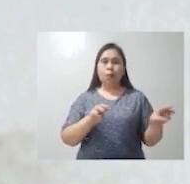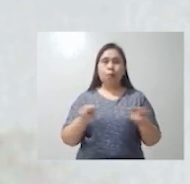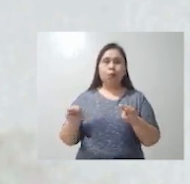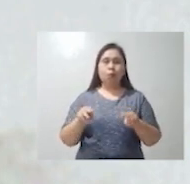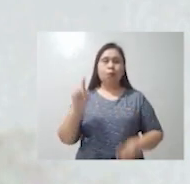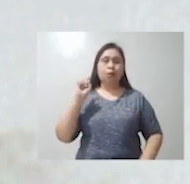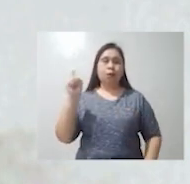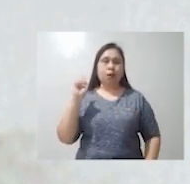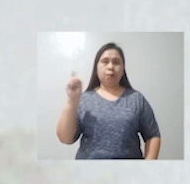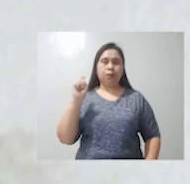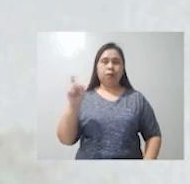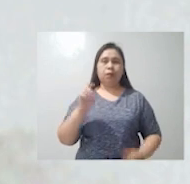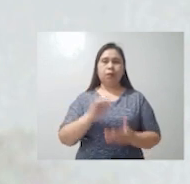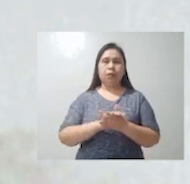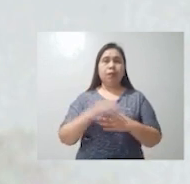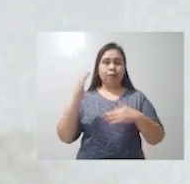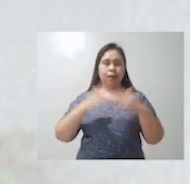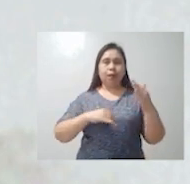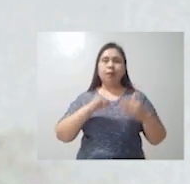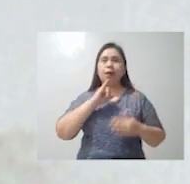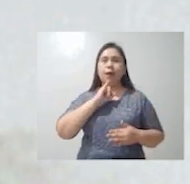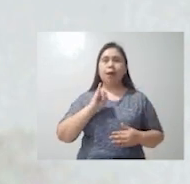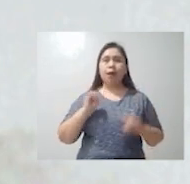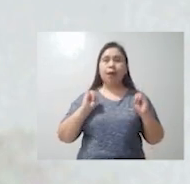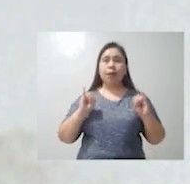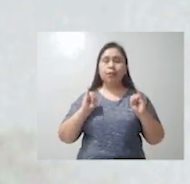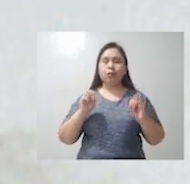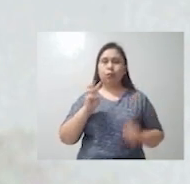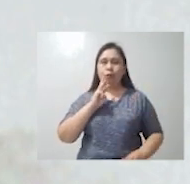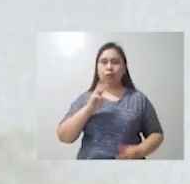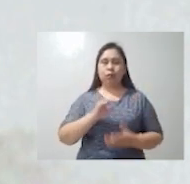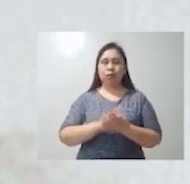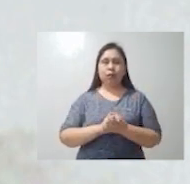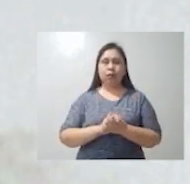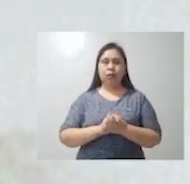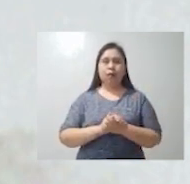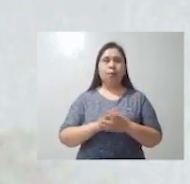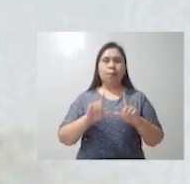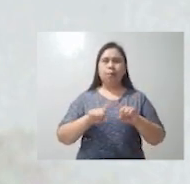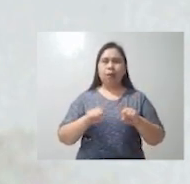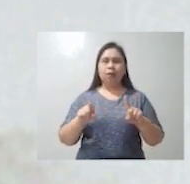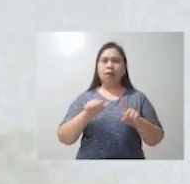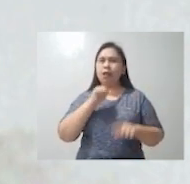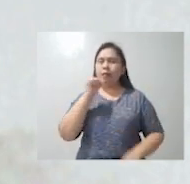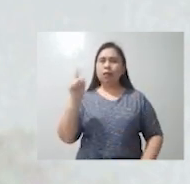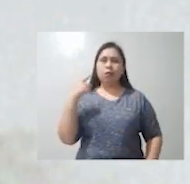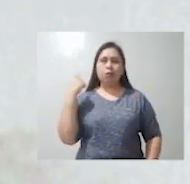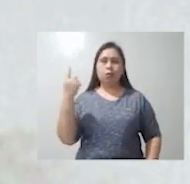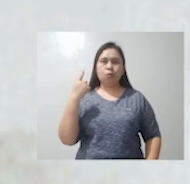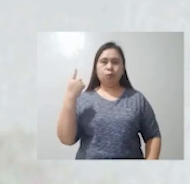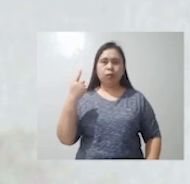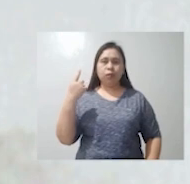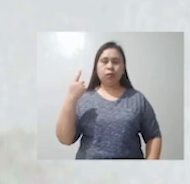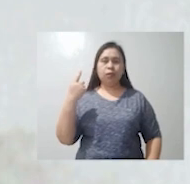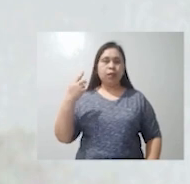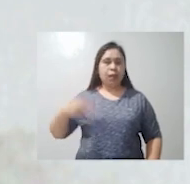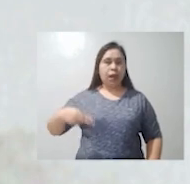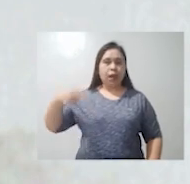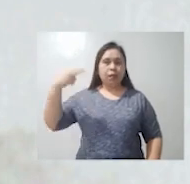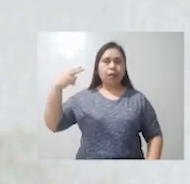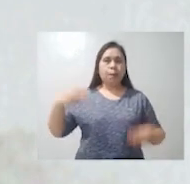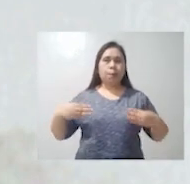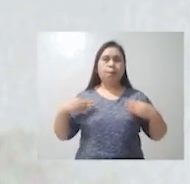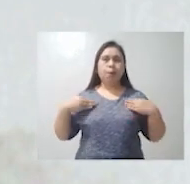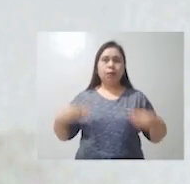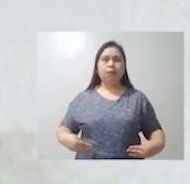very chaotic as compared to ice water. However, it is not always the case that the higher the body temperature, the